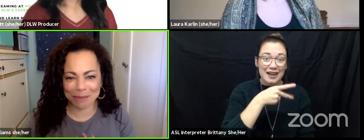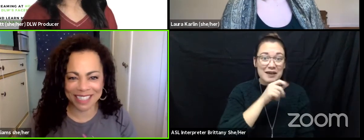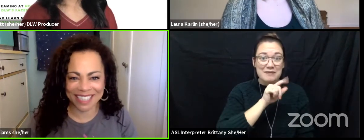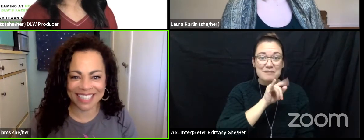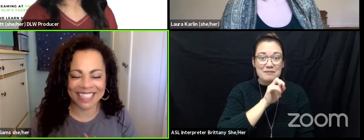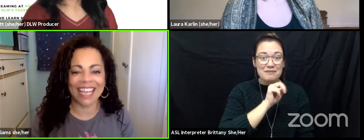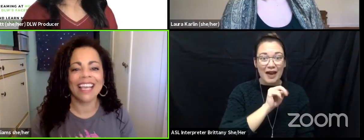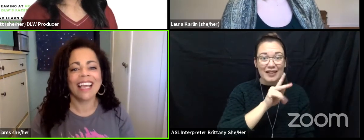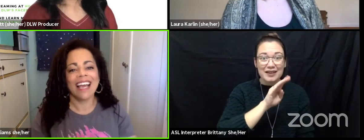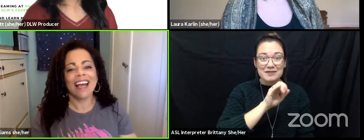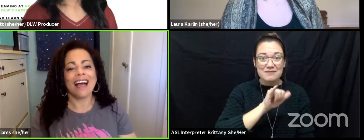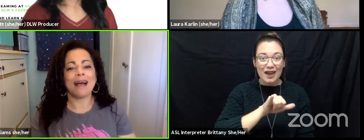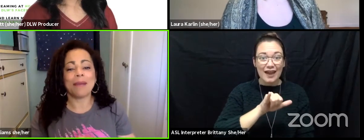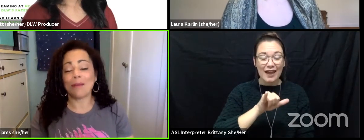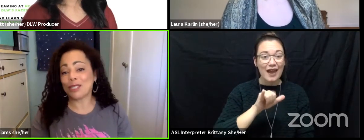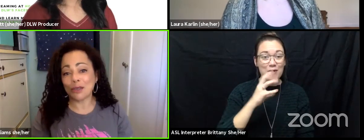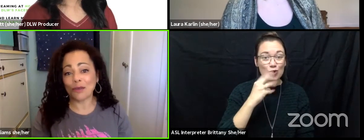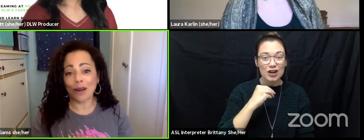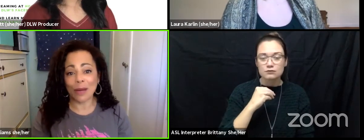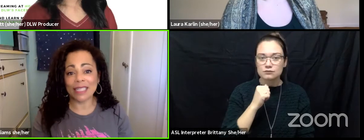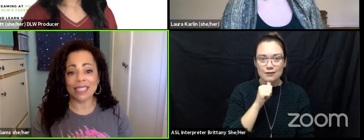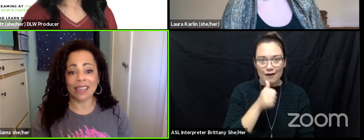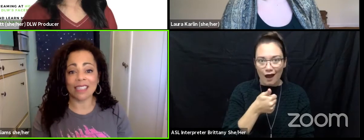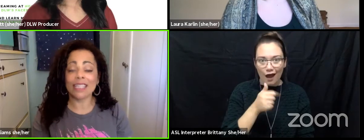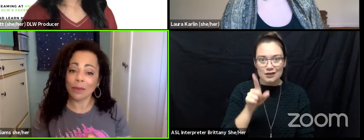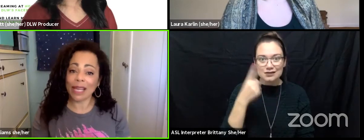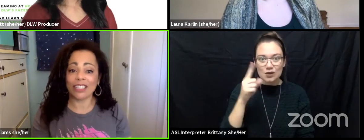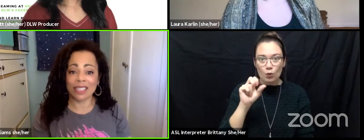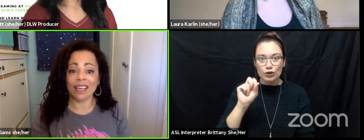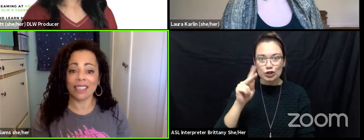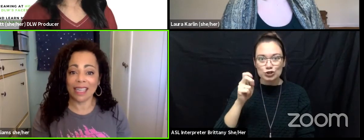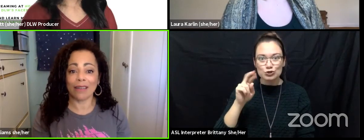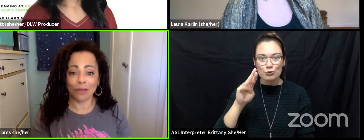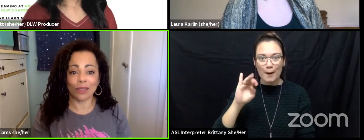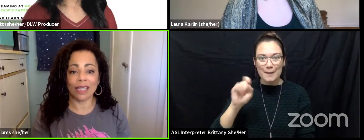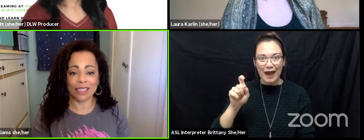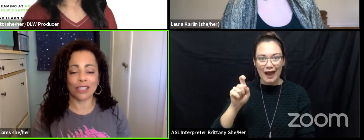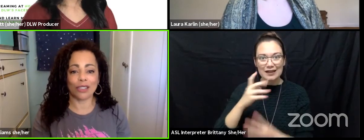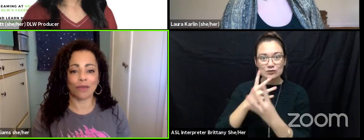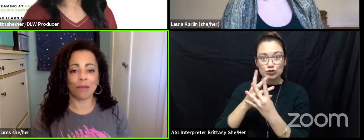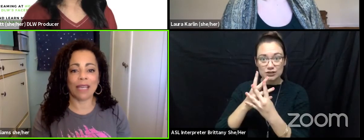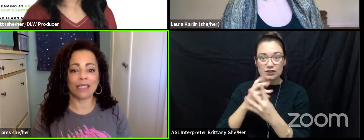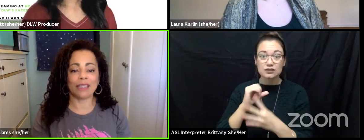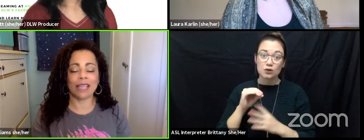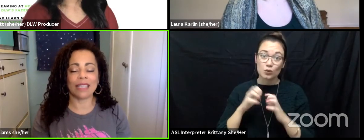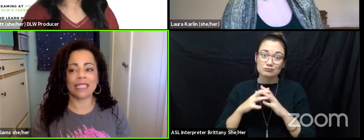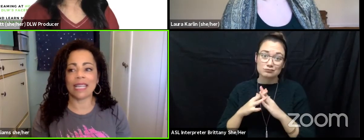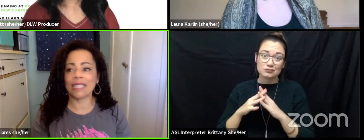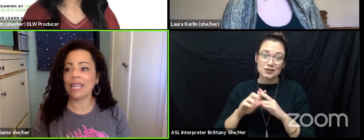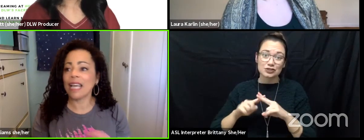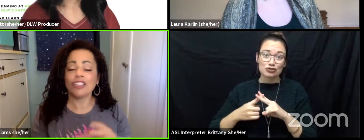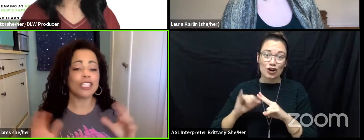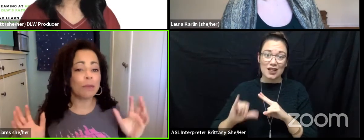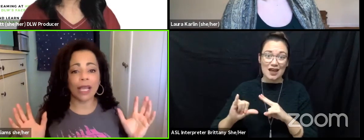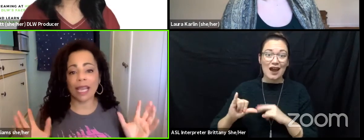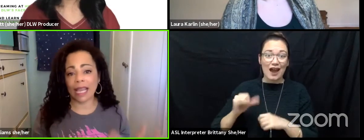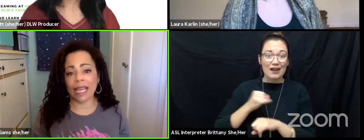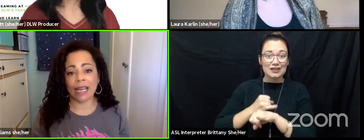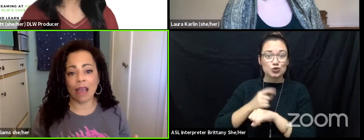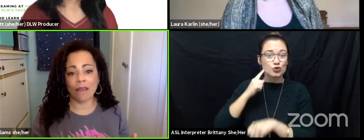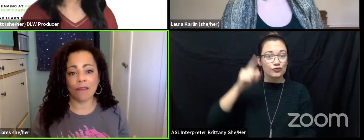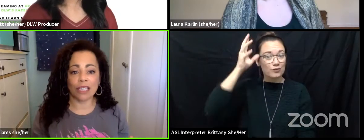supermax prison in the state. It was too far away to start at. So we actually started at the California Institution for Men in 2006, just